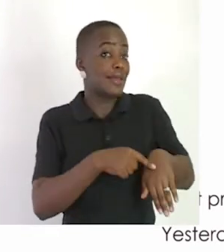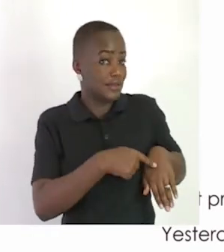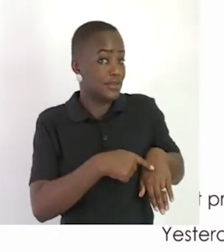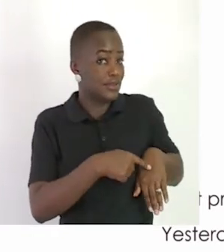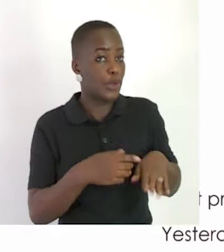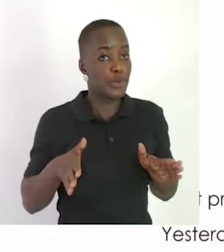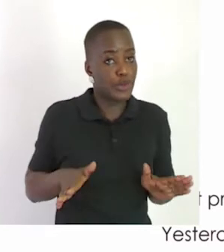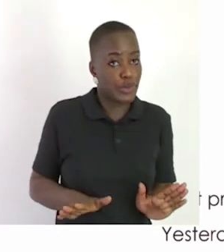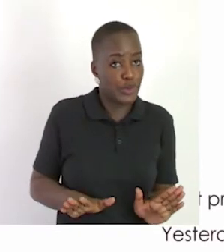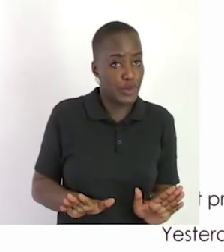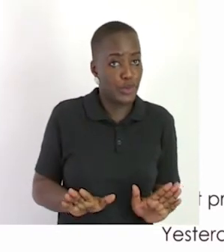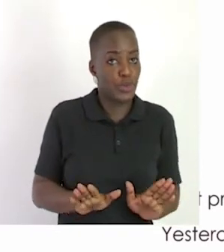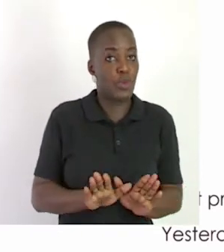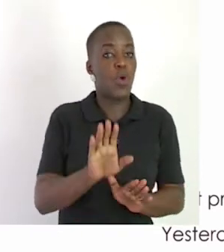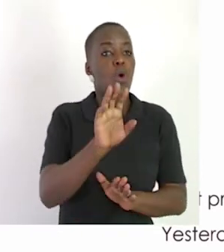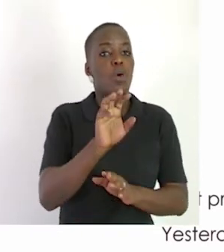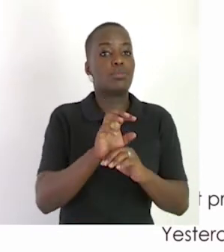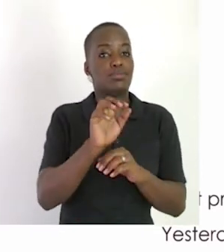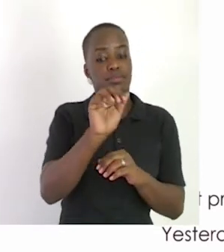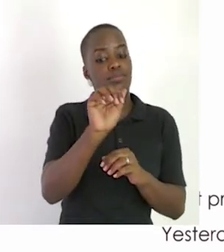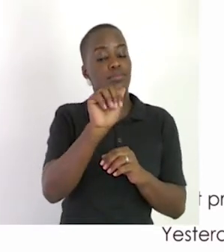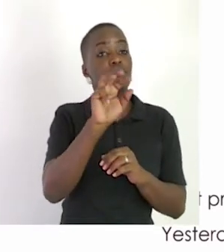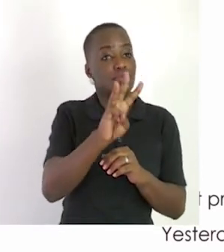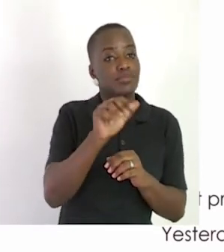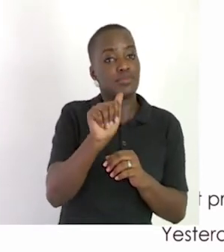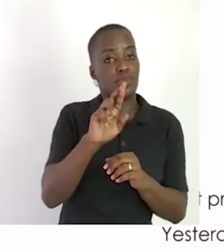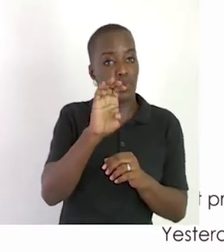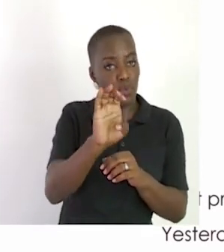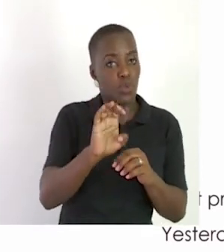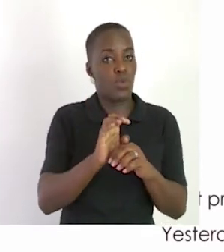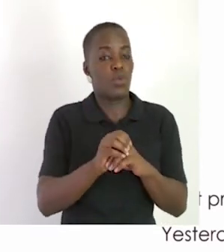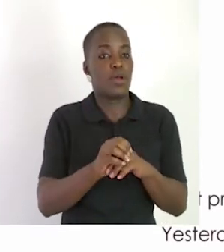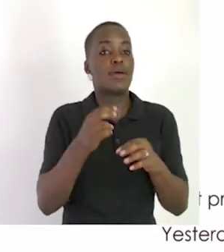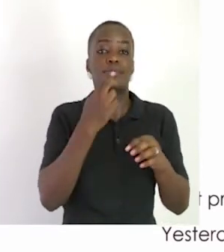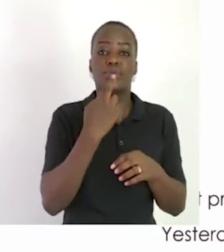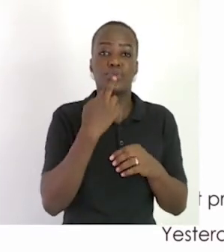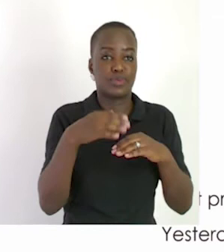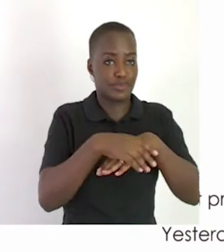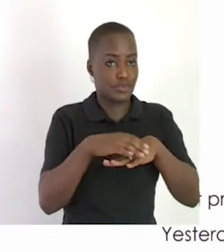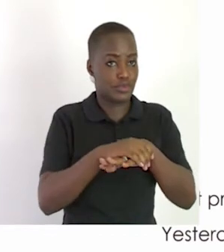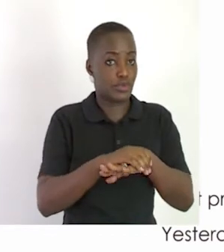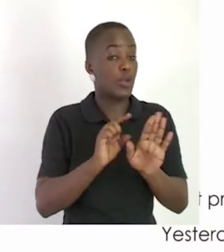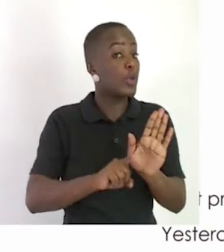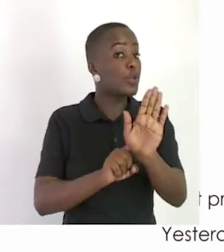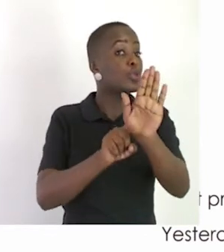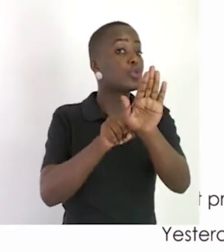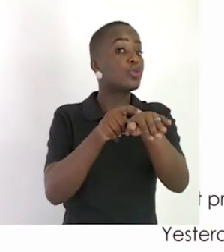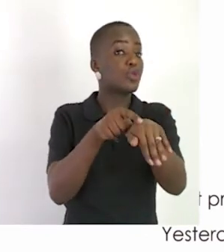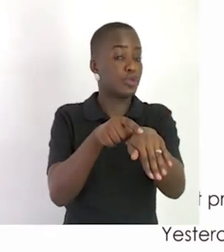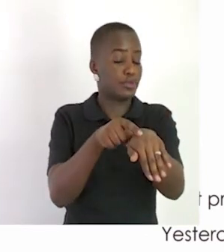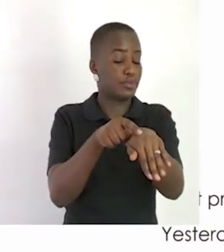yesterday, the girl wore red shoes. And then for the one for